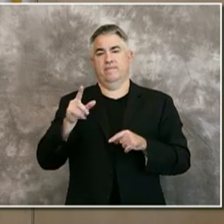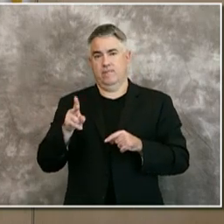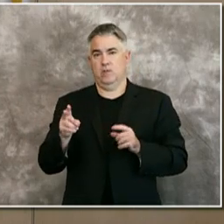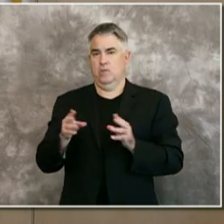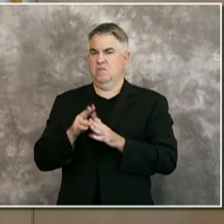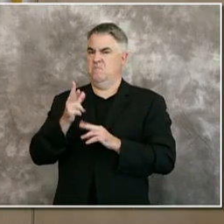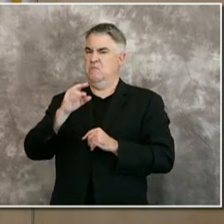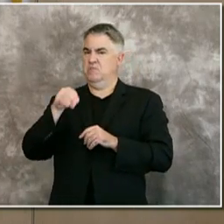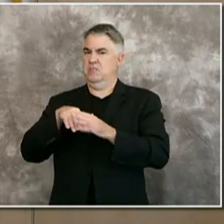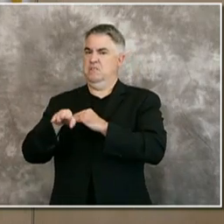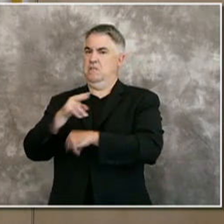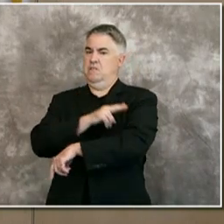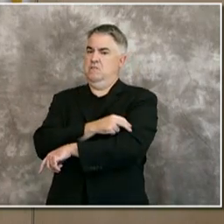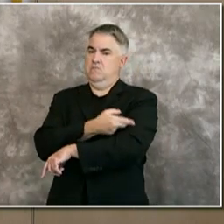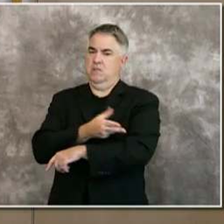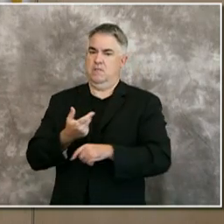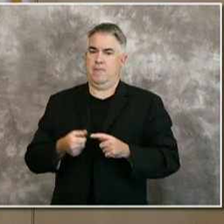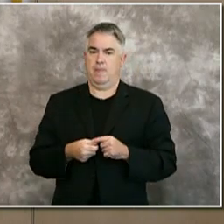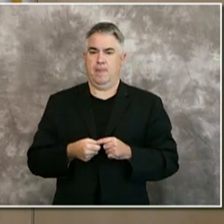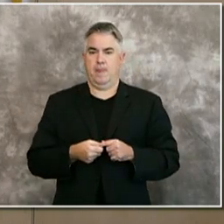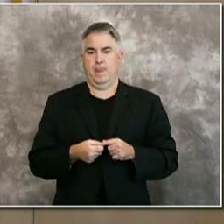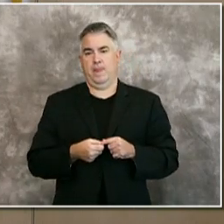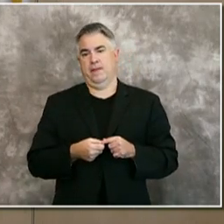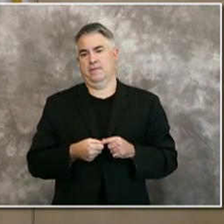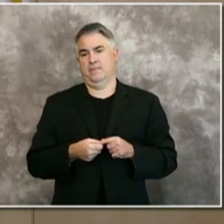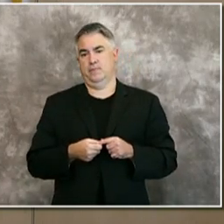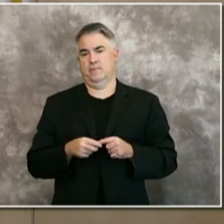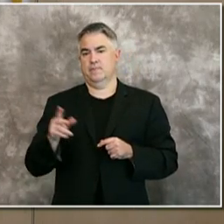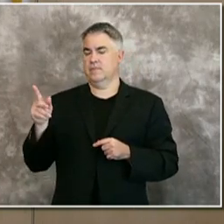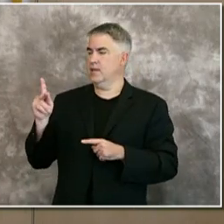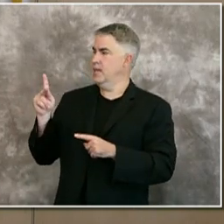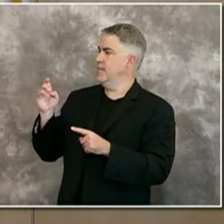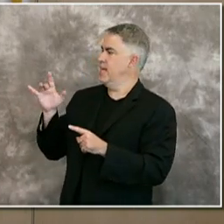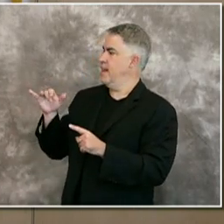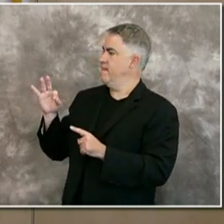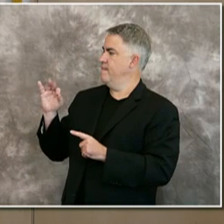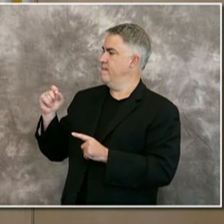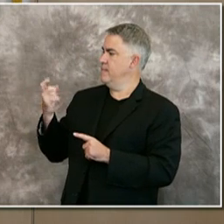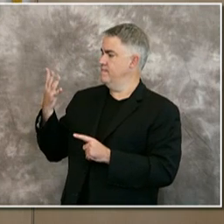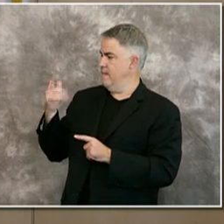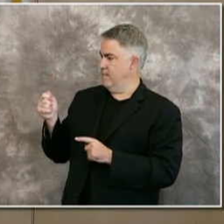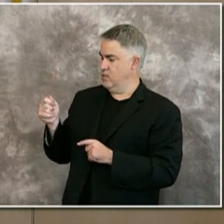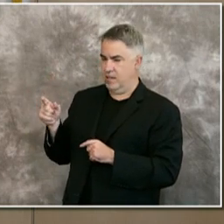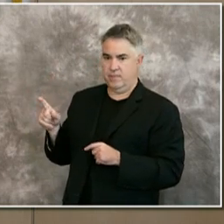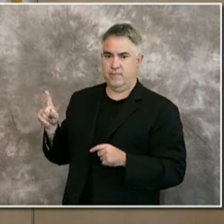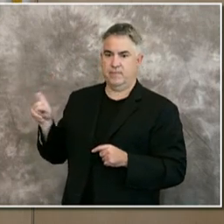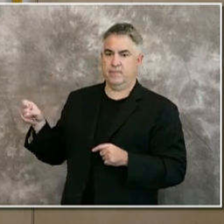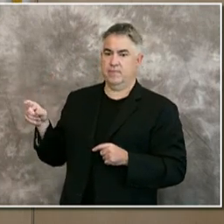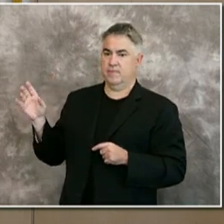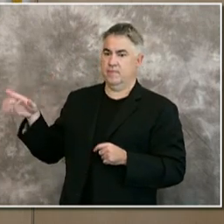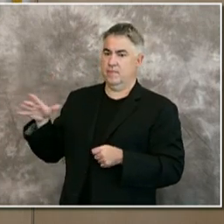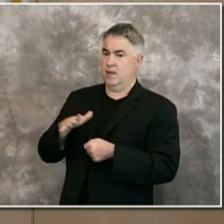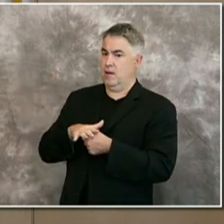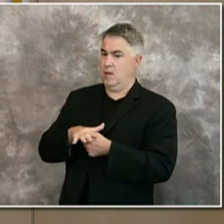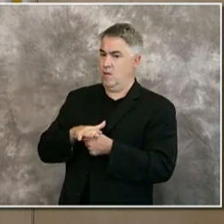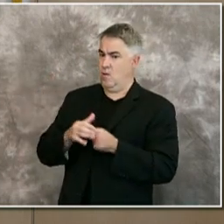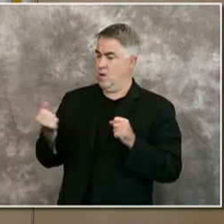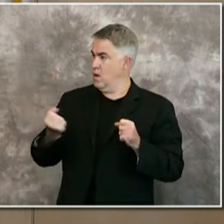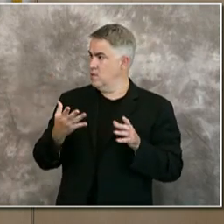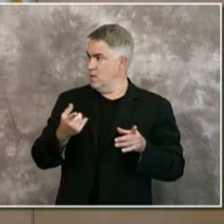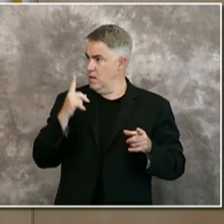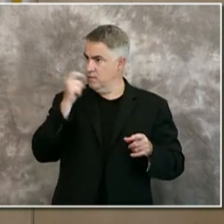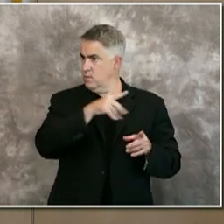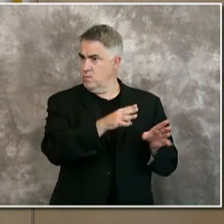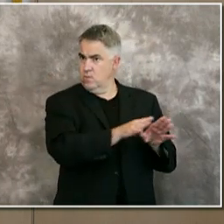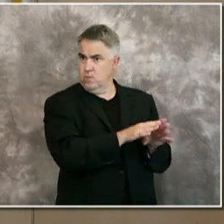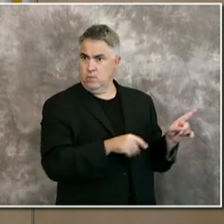question then is from Kelly with Fox 5. Are our local casinos being asked to close? Well, as you